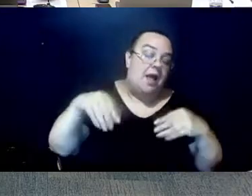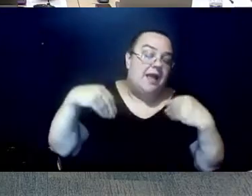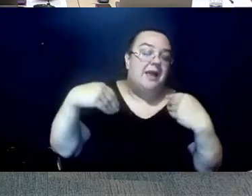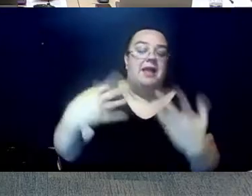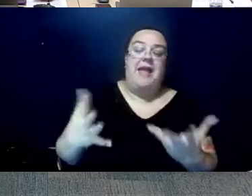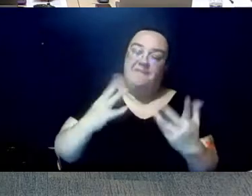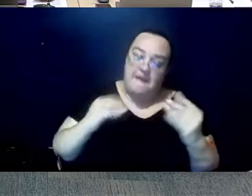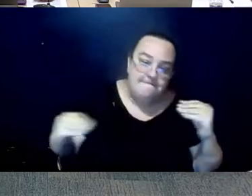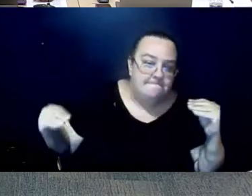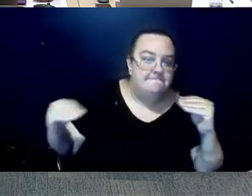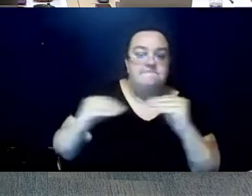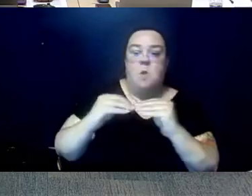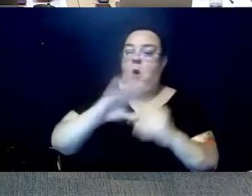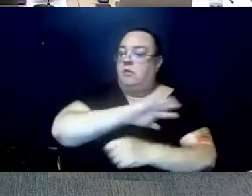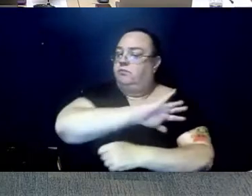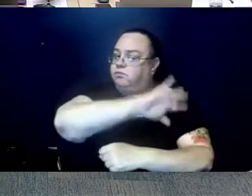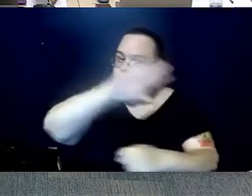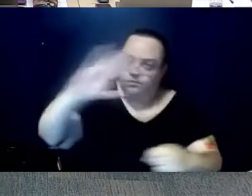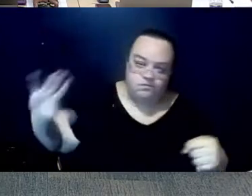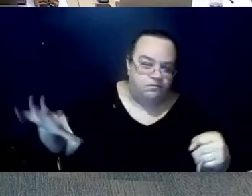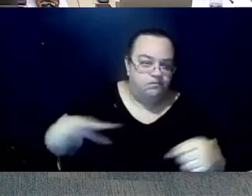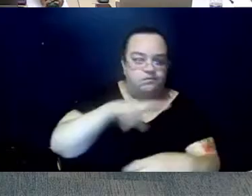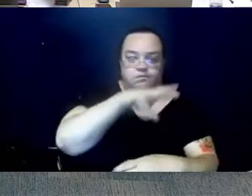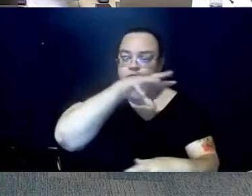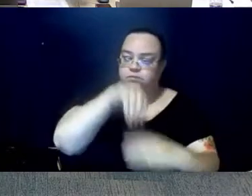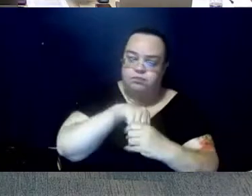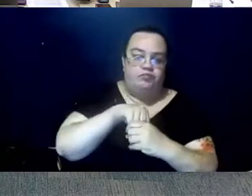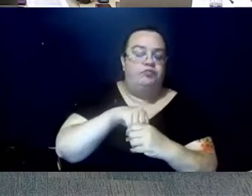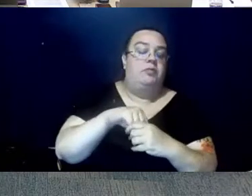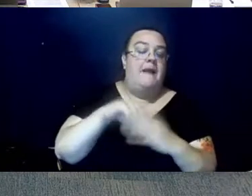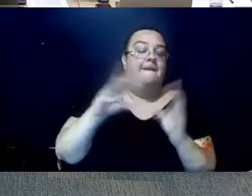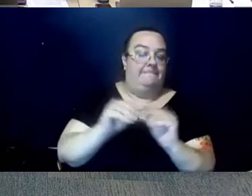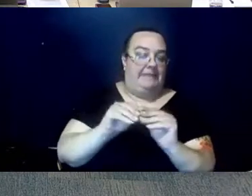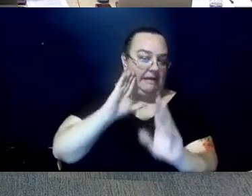in-depth update at the August meeting. So.